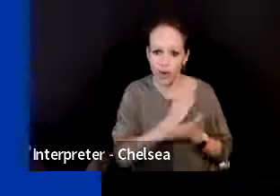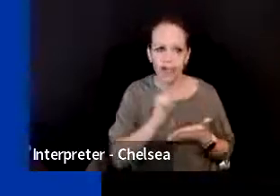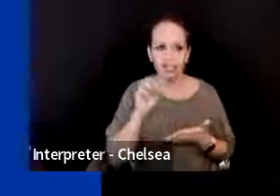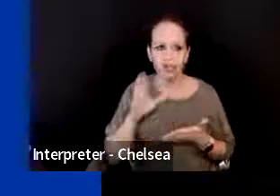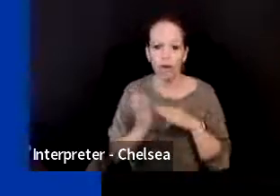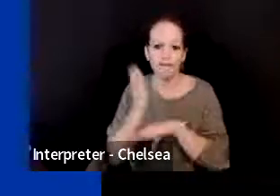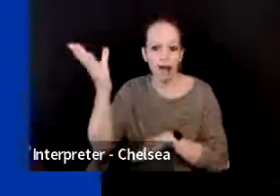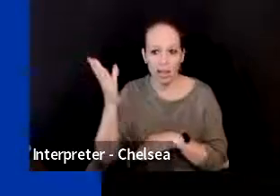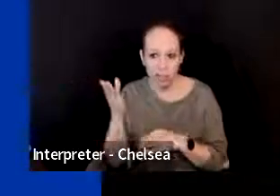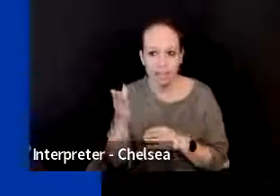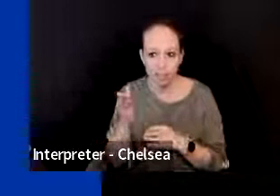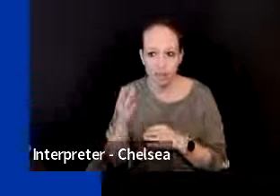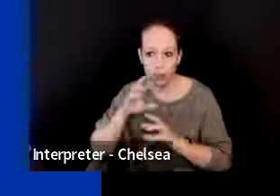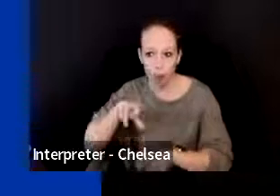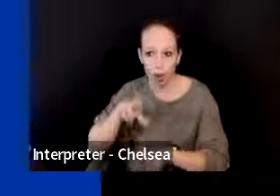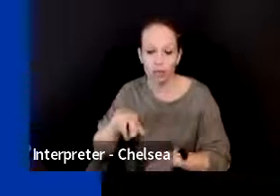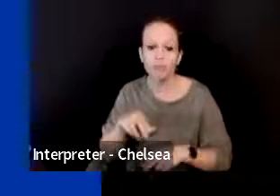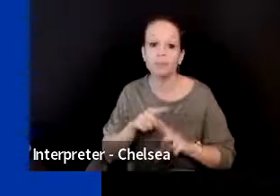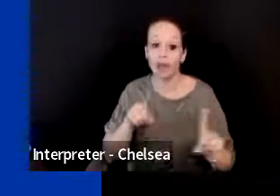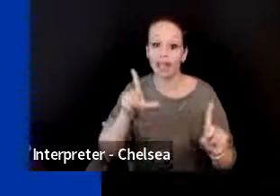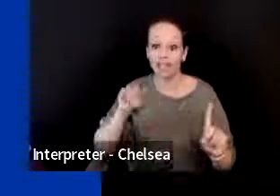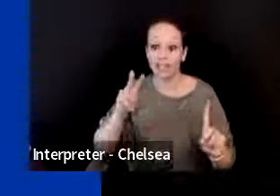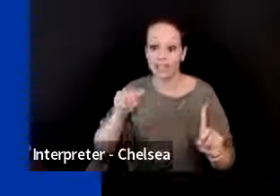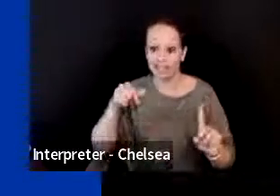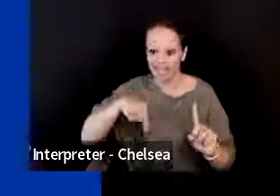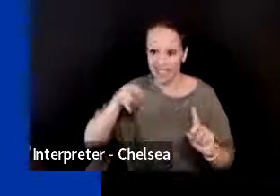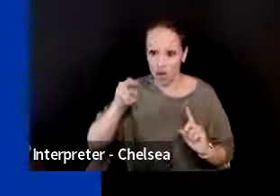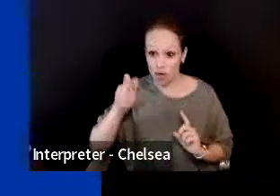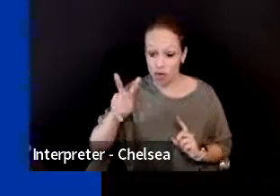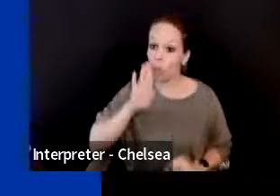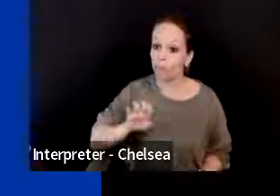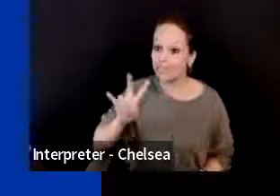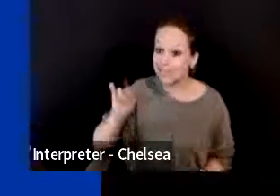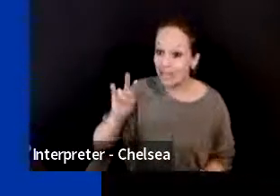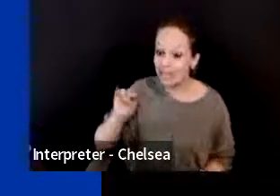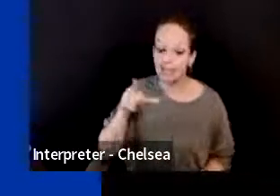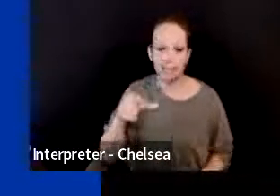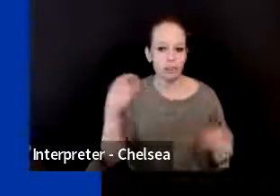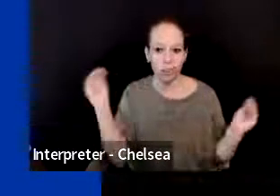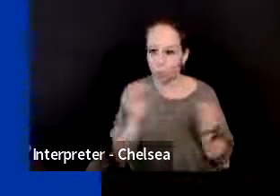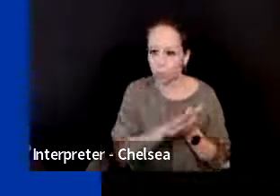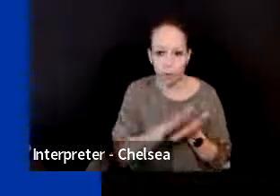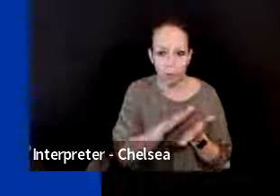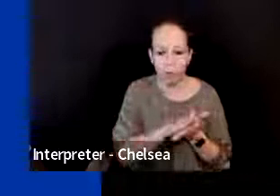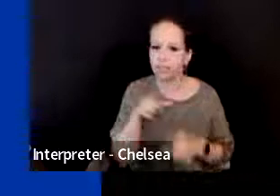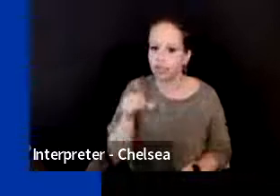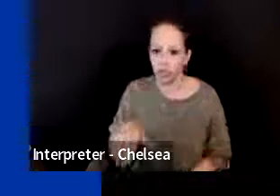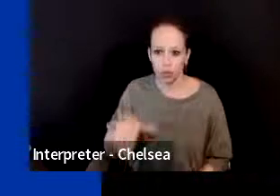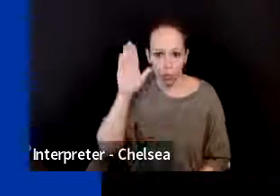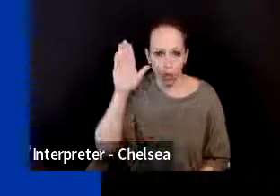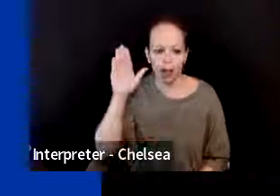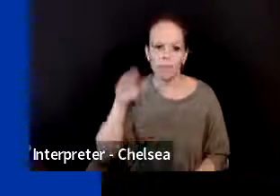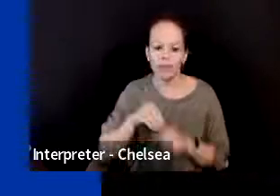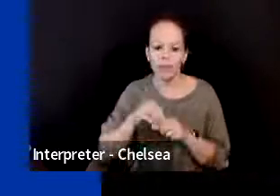reports. So Linda is going to be 70 this November. She had no schooling. She grew up in